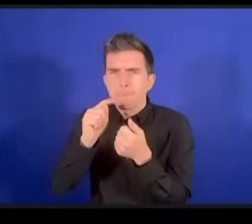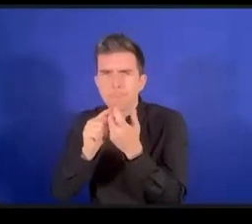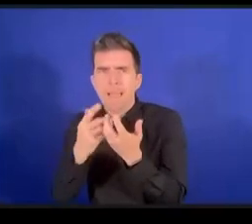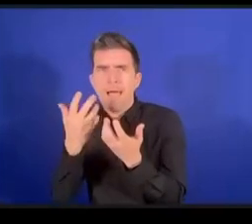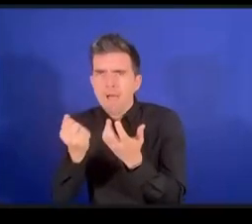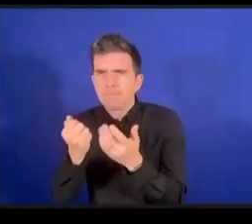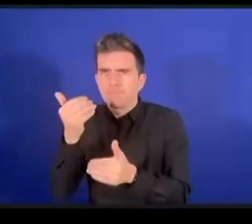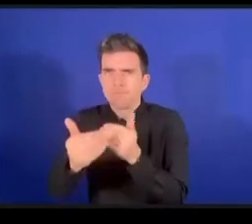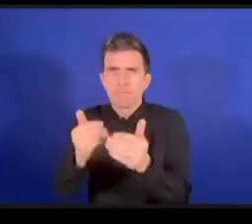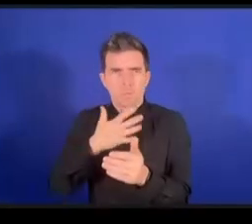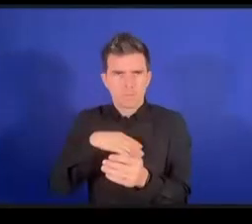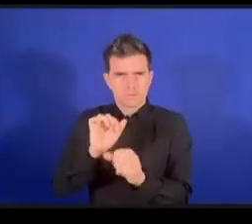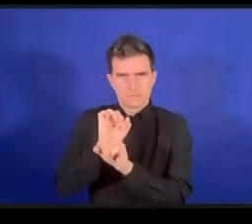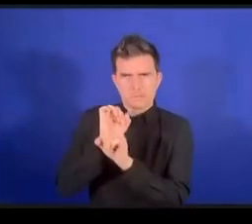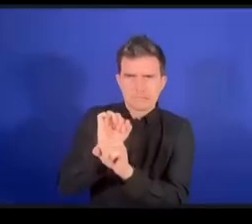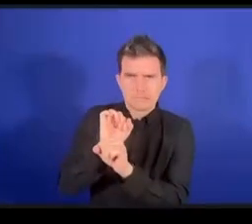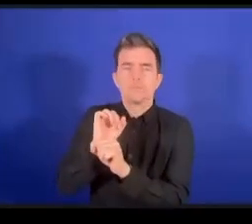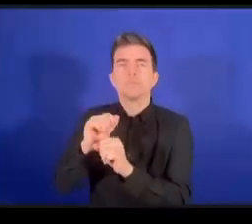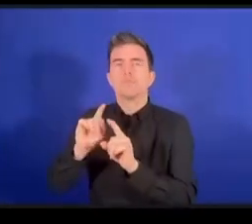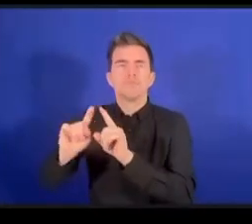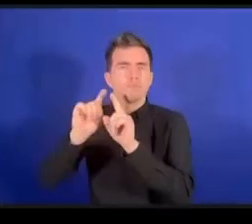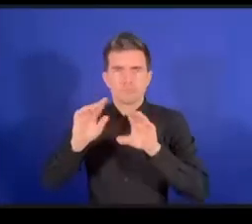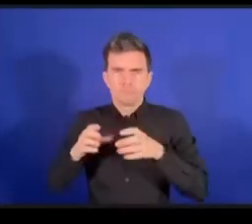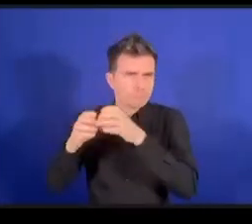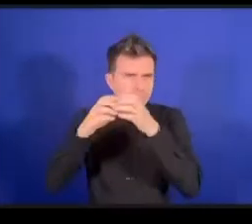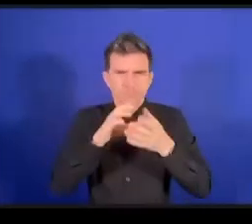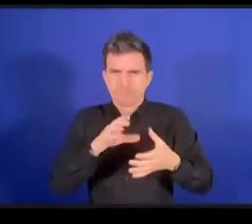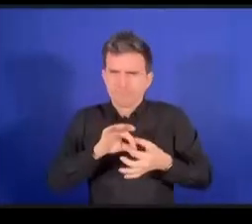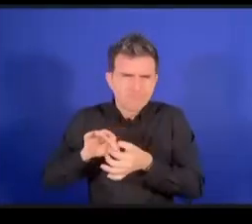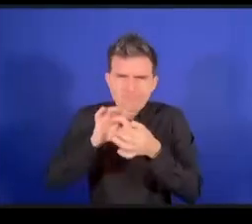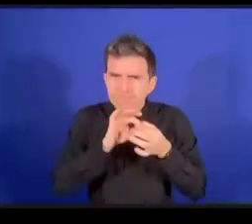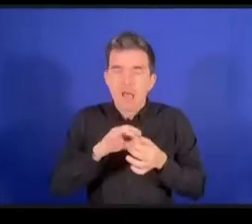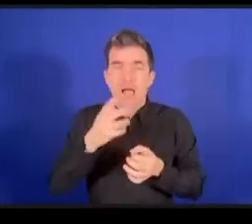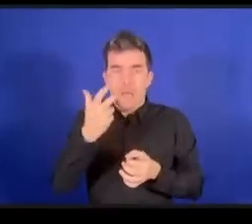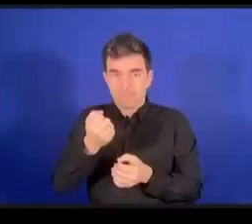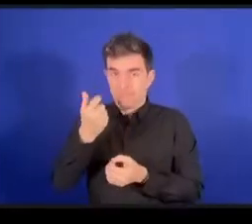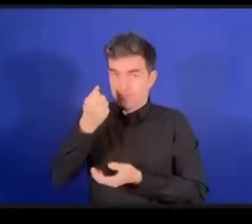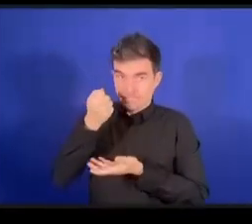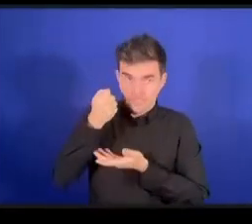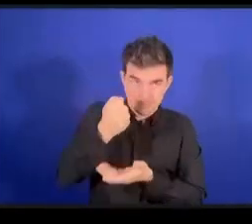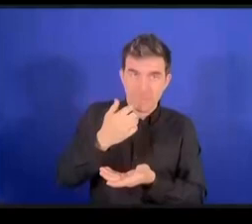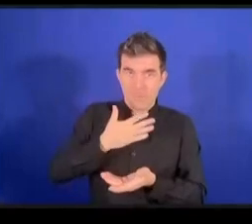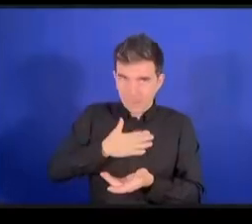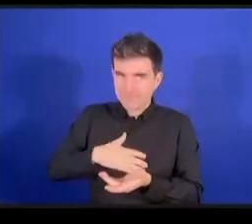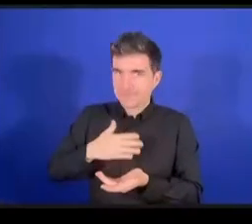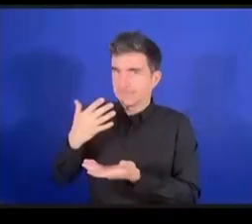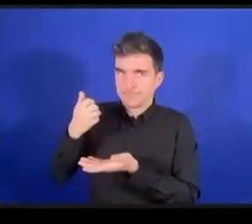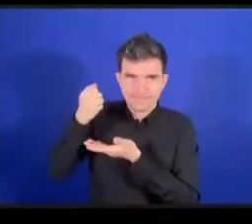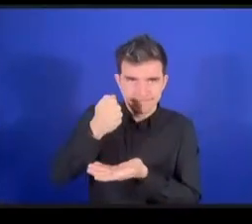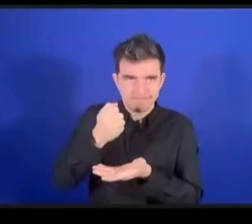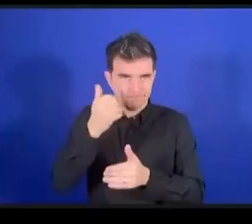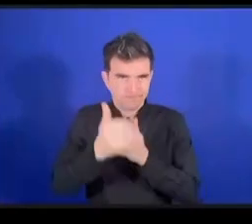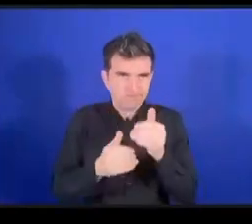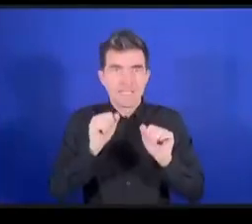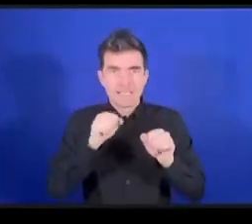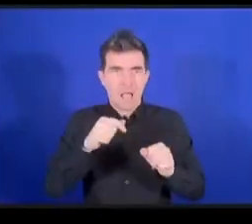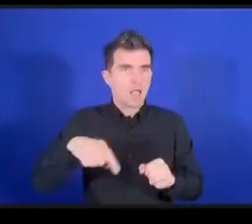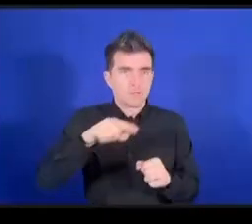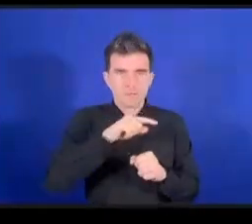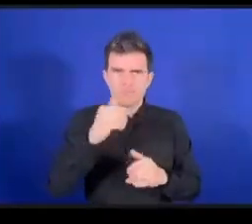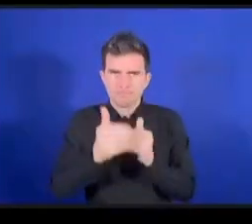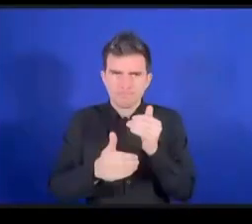malicious actors to some extent. They are also adaptable to the diversity of different cultures,